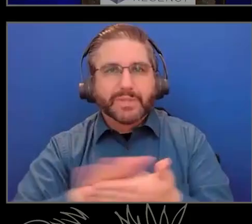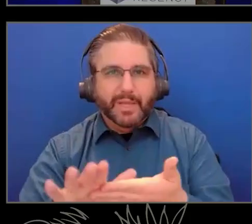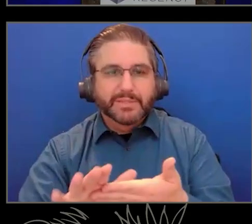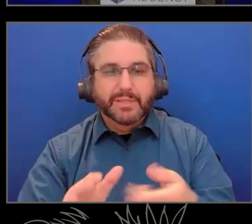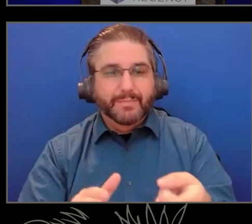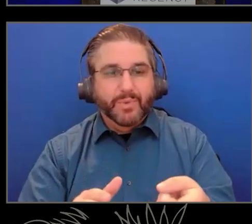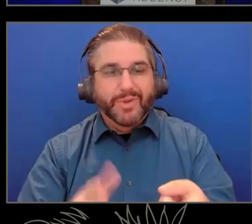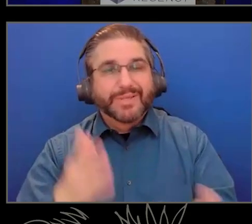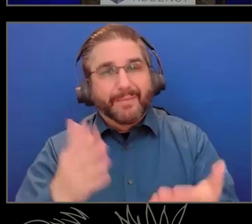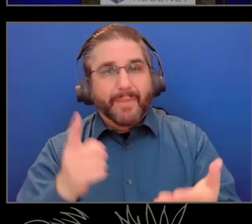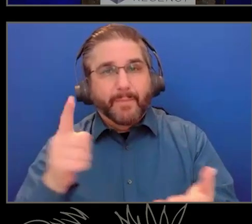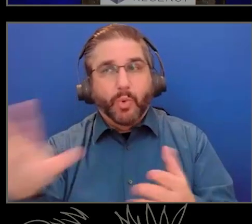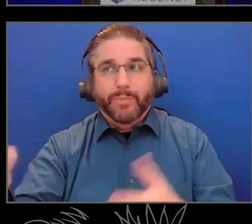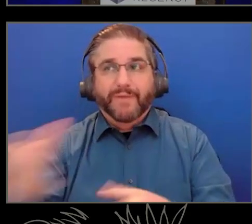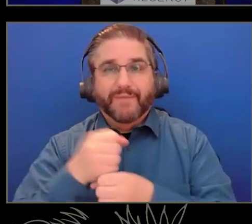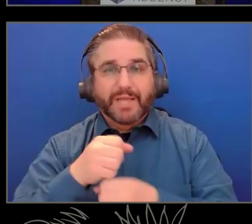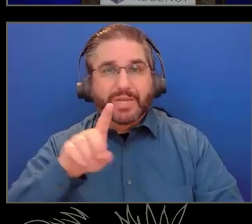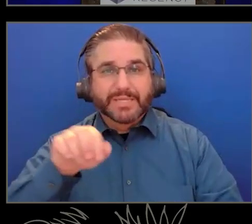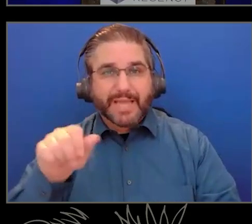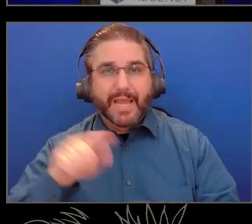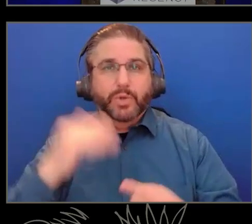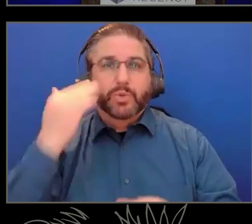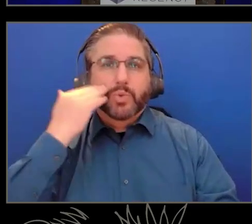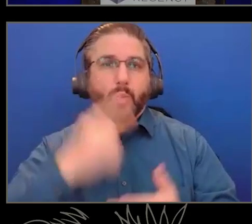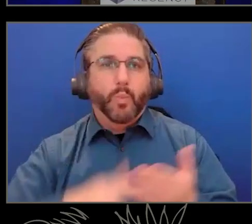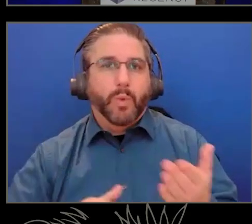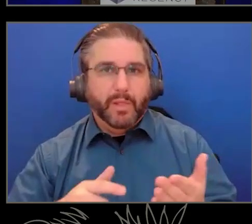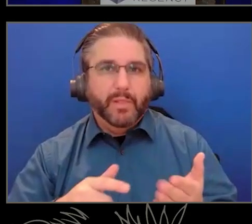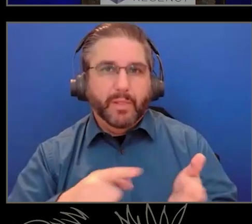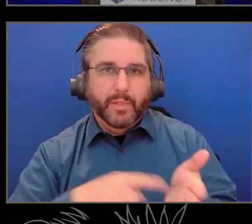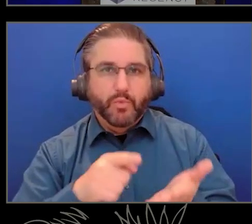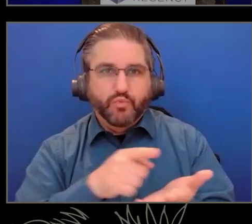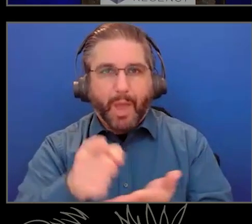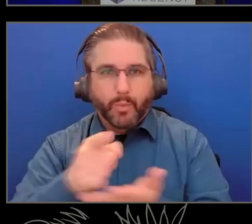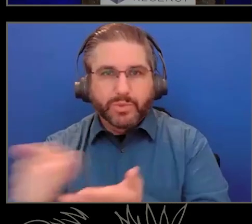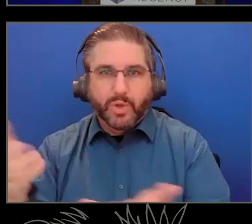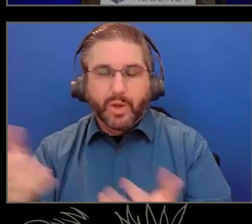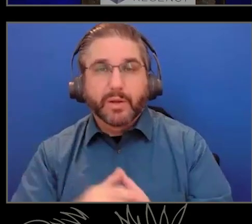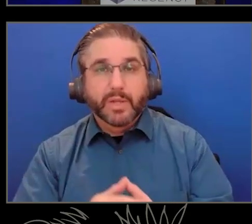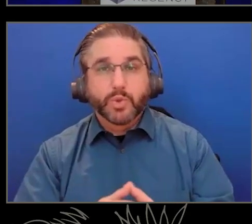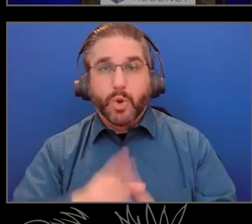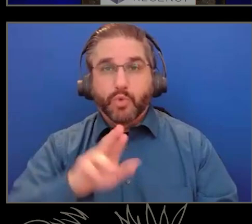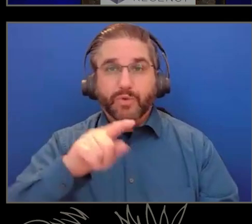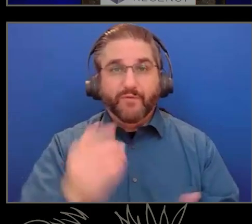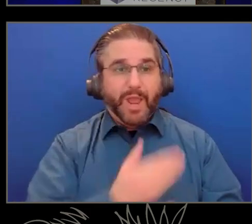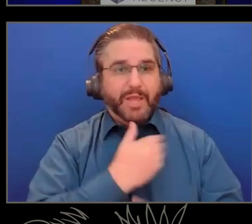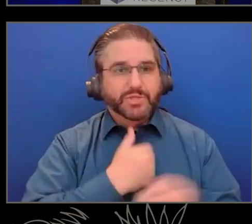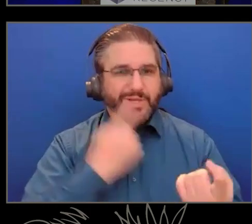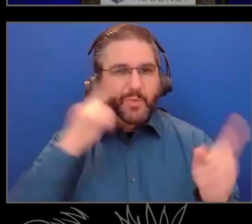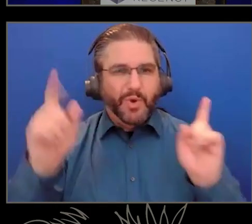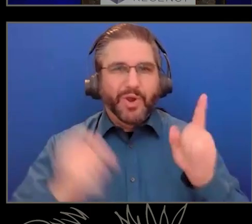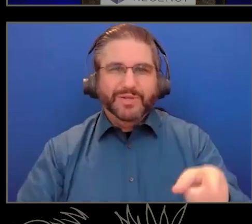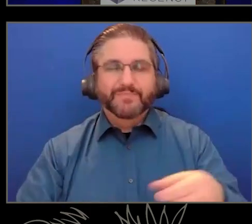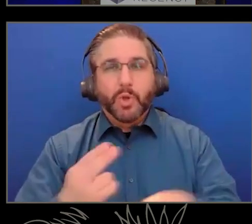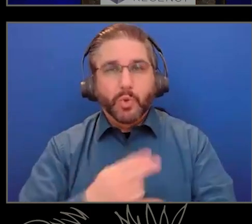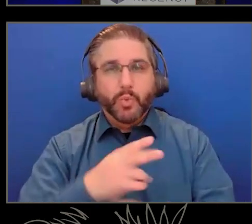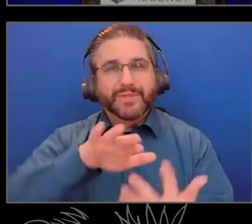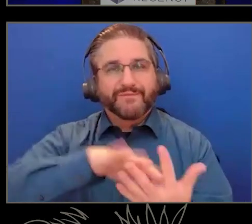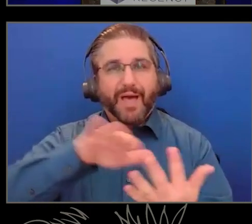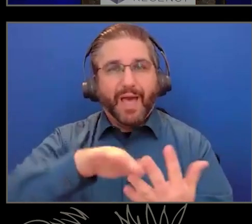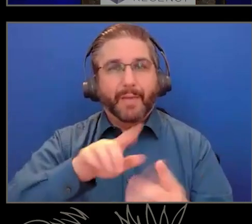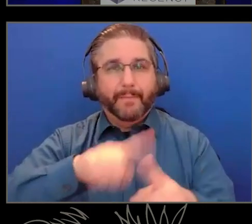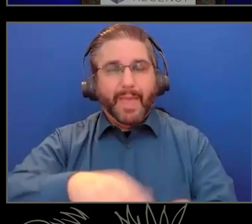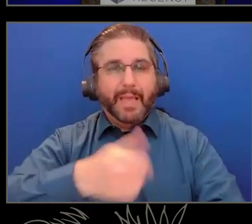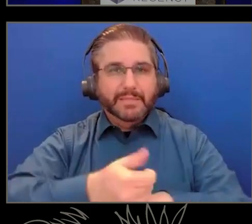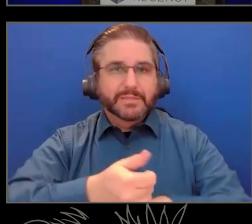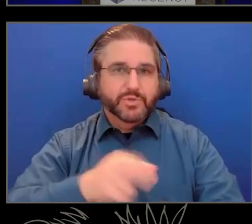like fetching data to know what your routes are. And so now, if we refresh, that works. So we can use our file-based routing still. We don't have to get rid of that if we don't want to, or